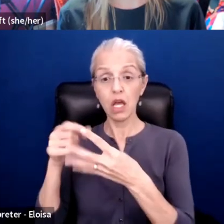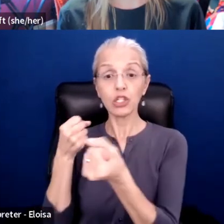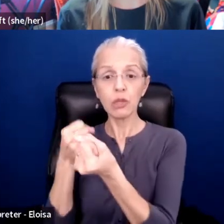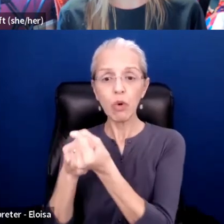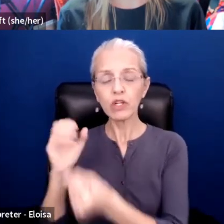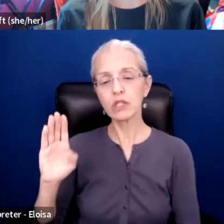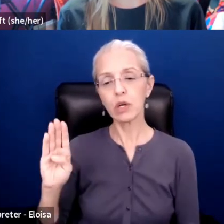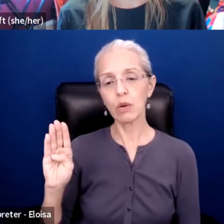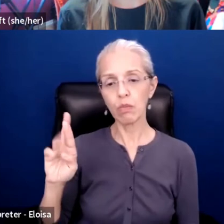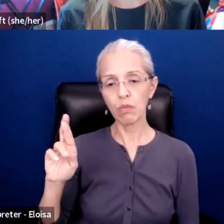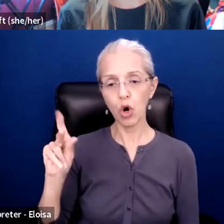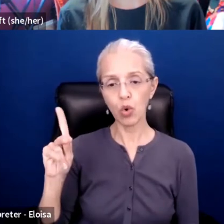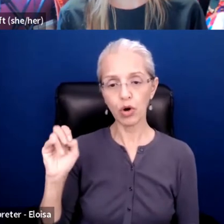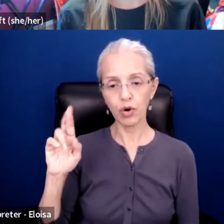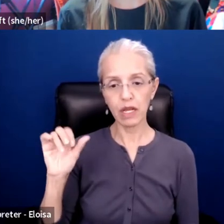of the smallest budget,